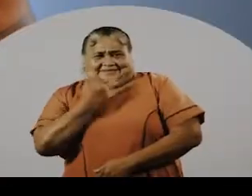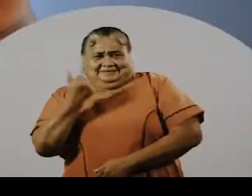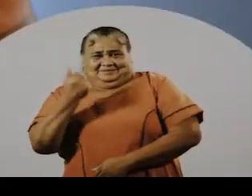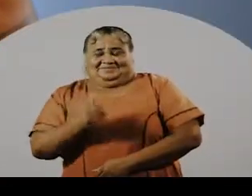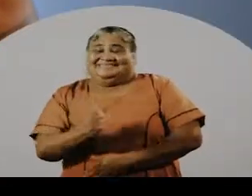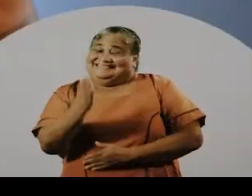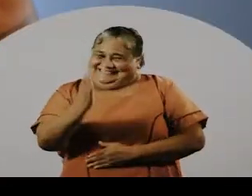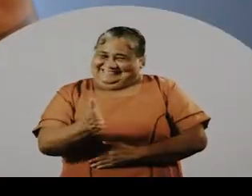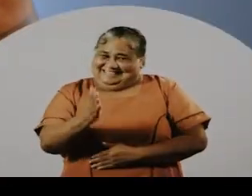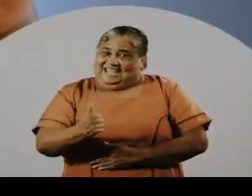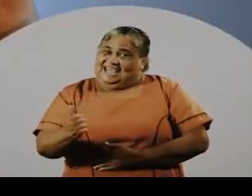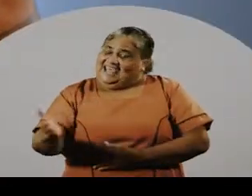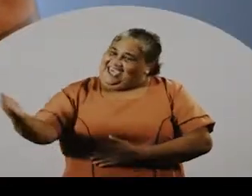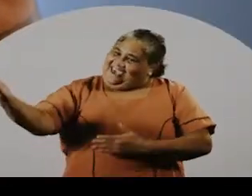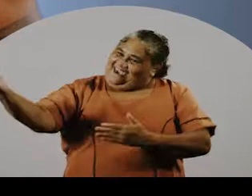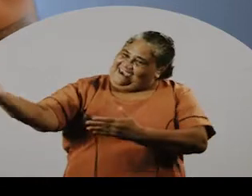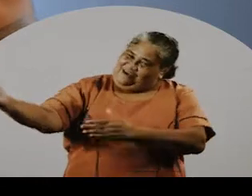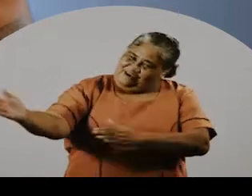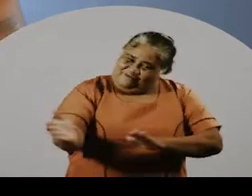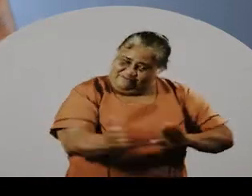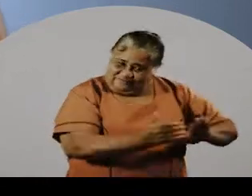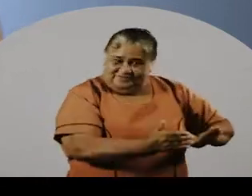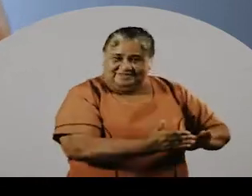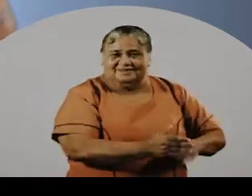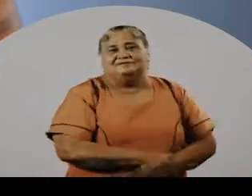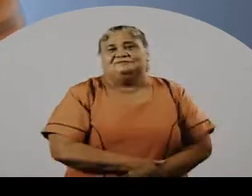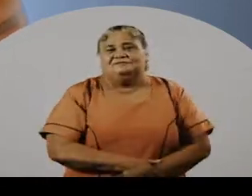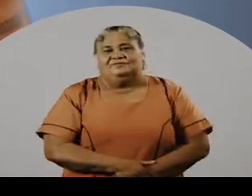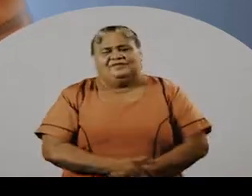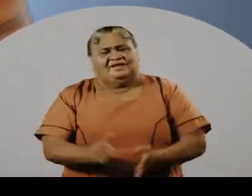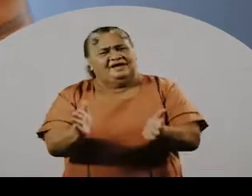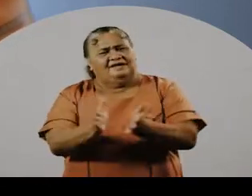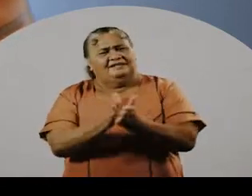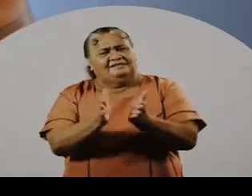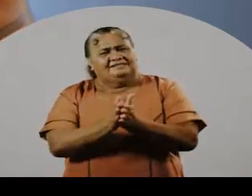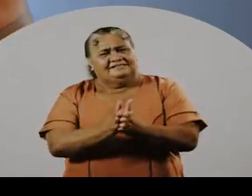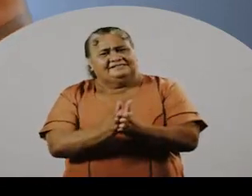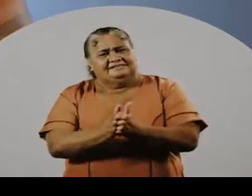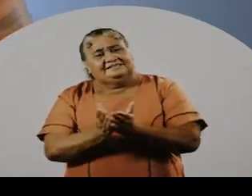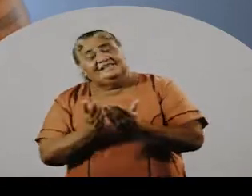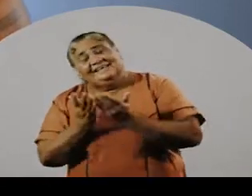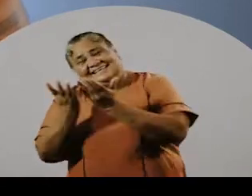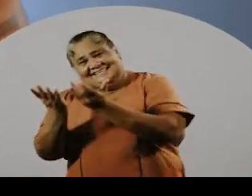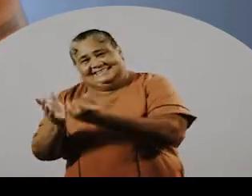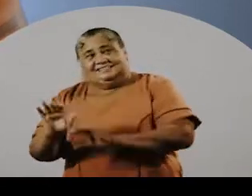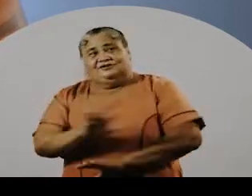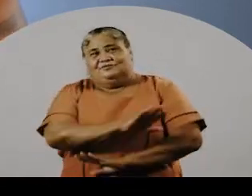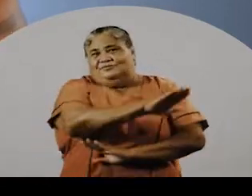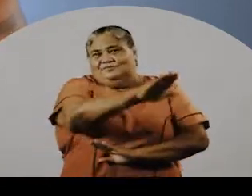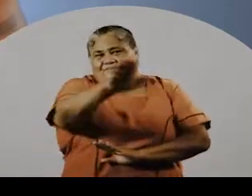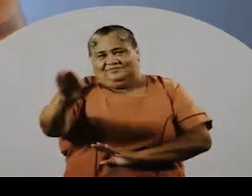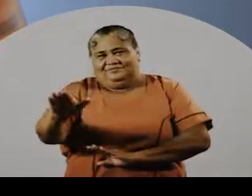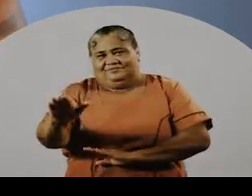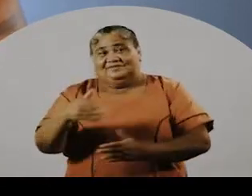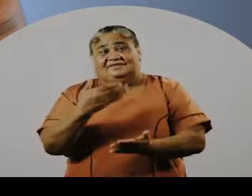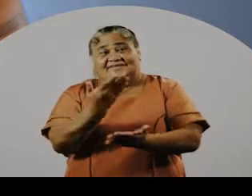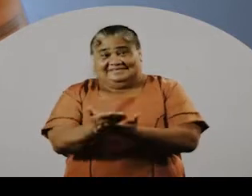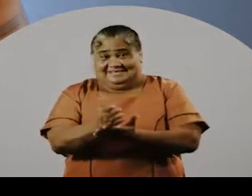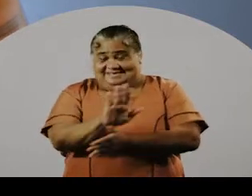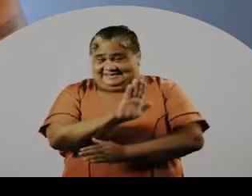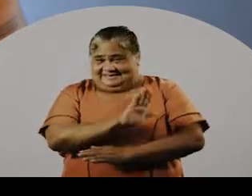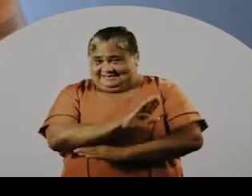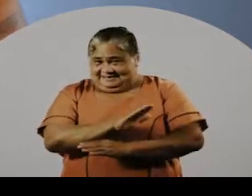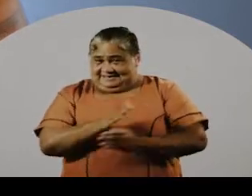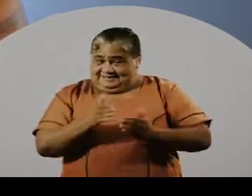Kay ole leiling e pasese. Talo falava, a fio mai ma tala mai ao. Mato te fi fi tele to tu ingalo